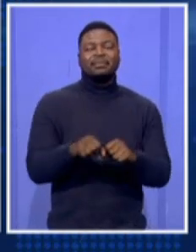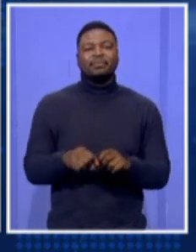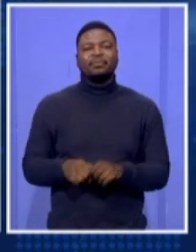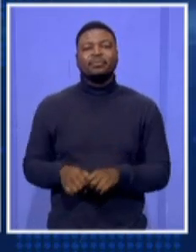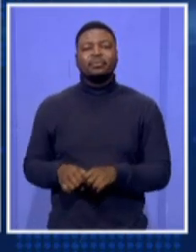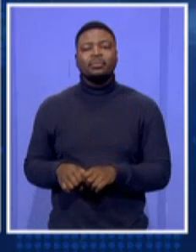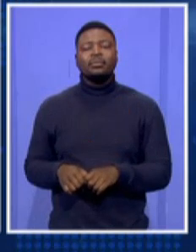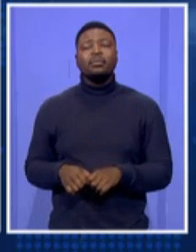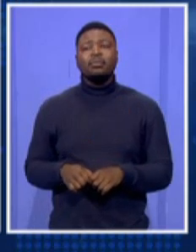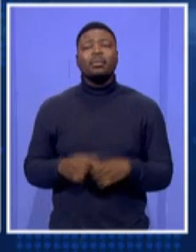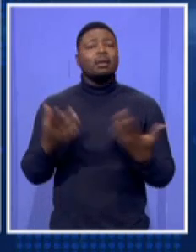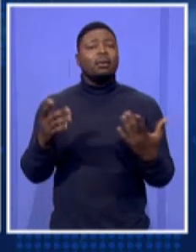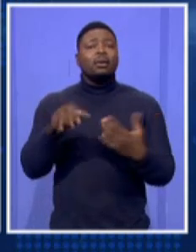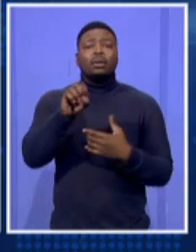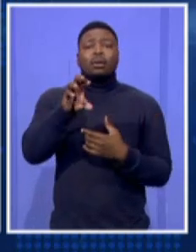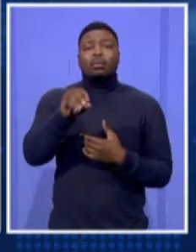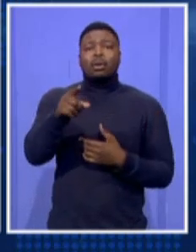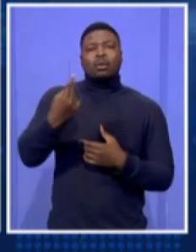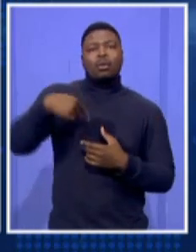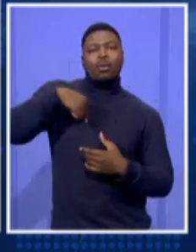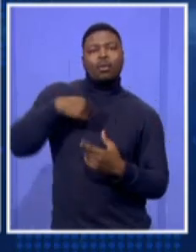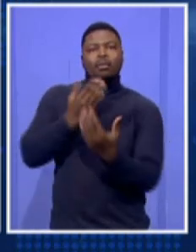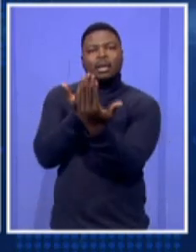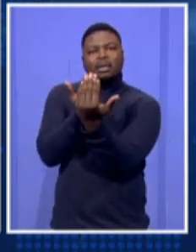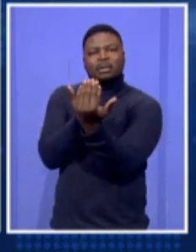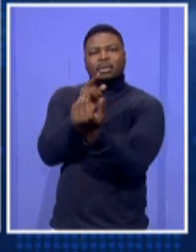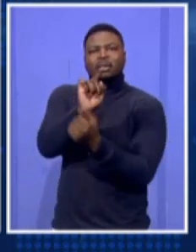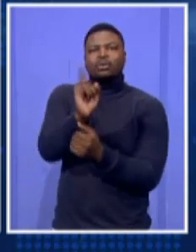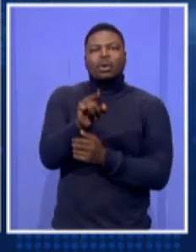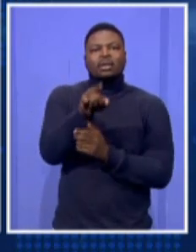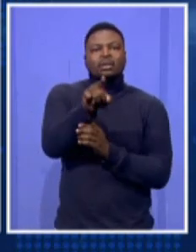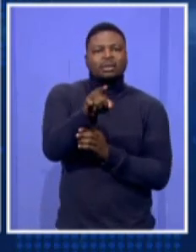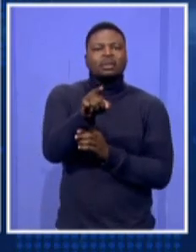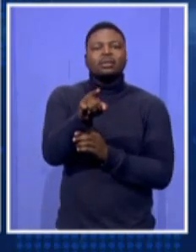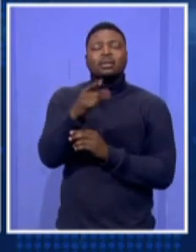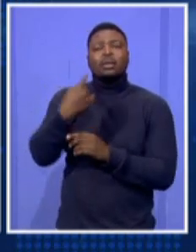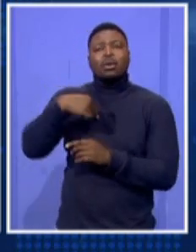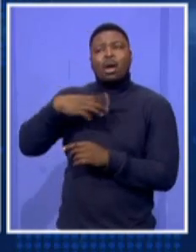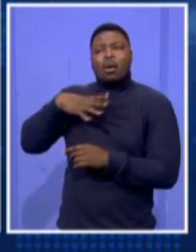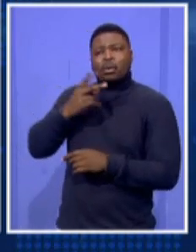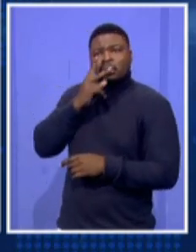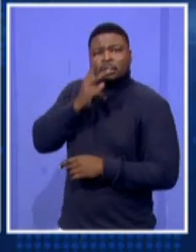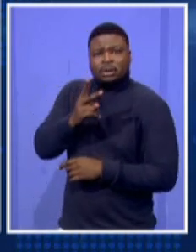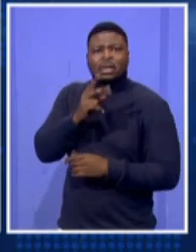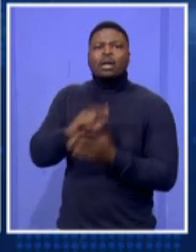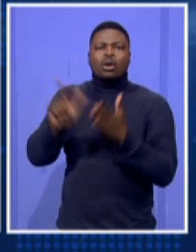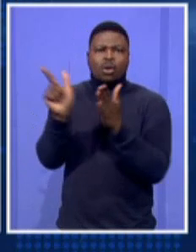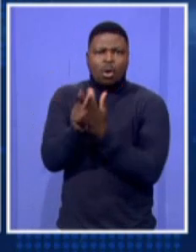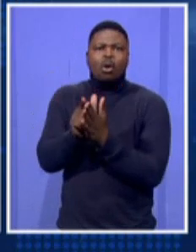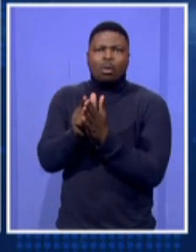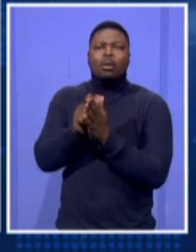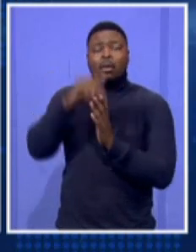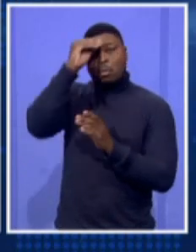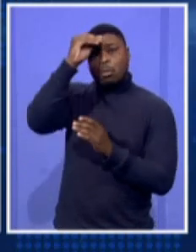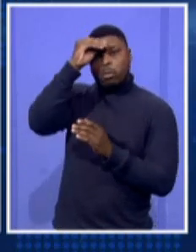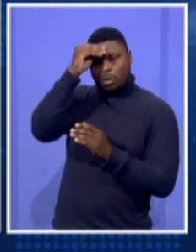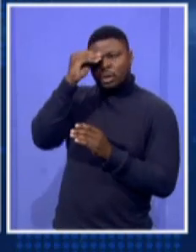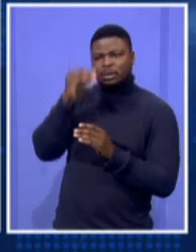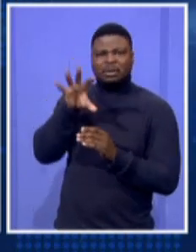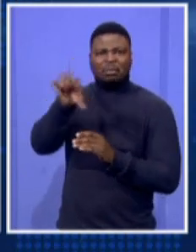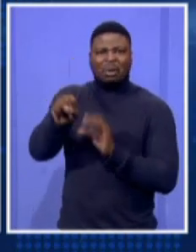So what we are expecting is to see great to law enforcement in the area. We are anticipating and hoping to see that